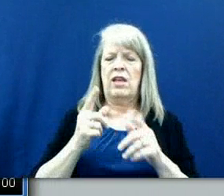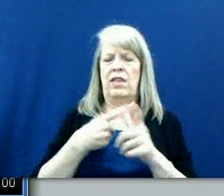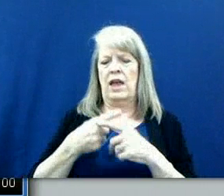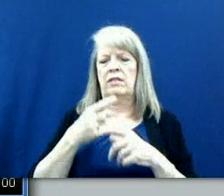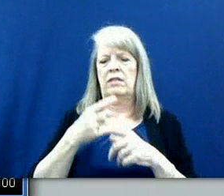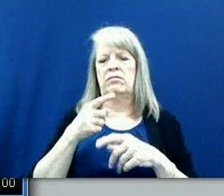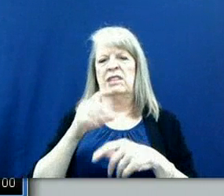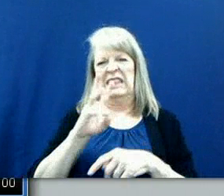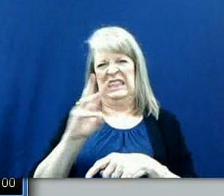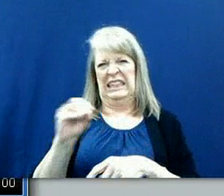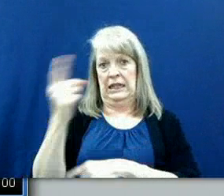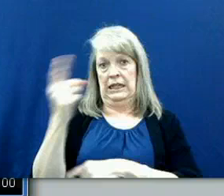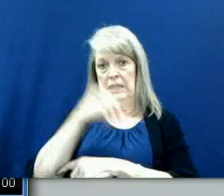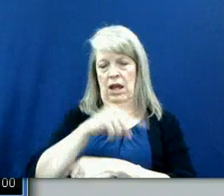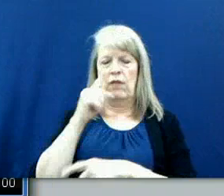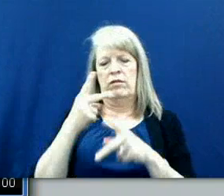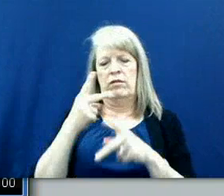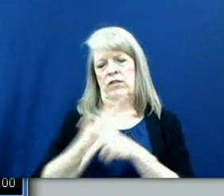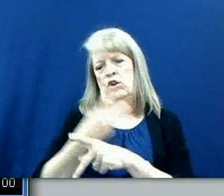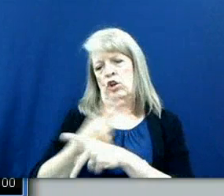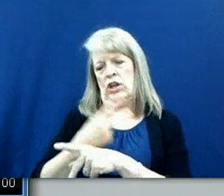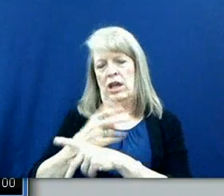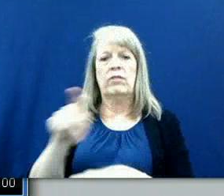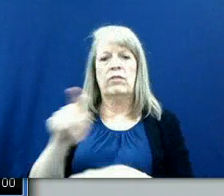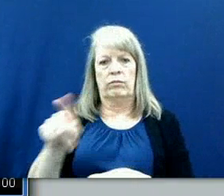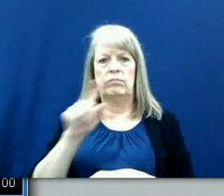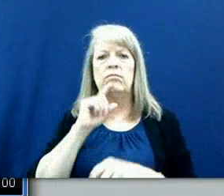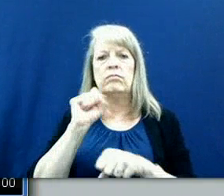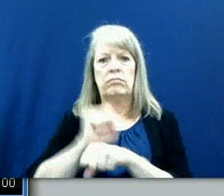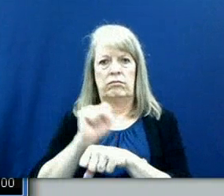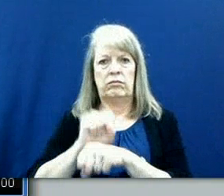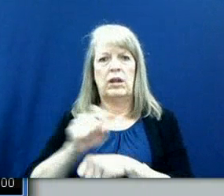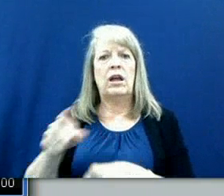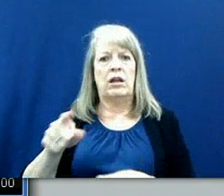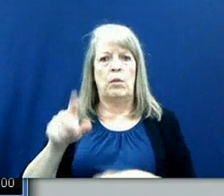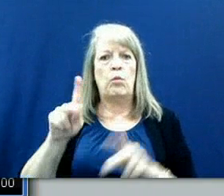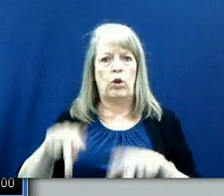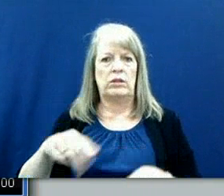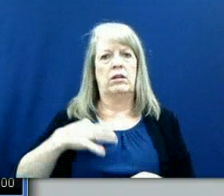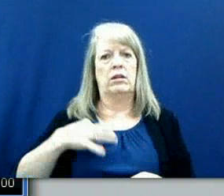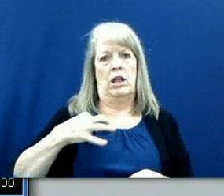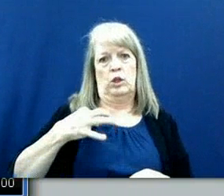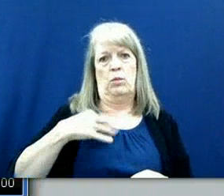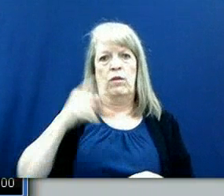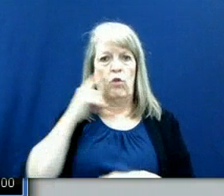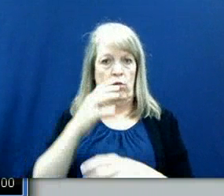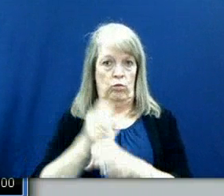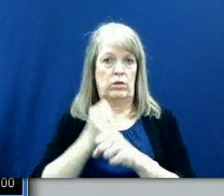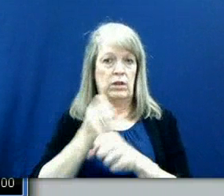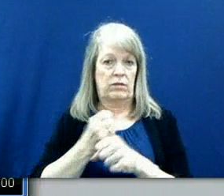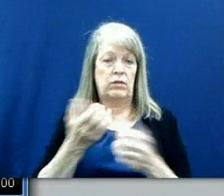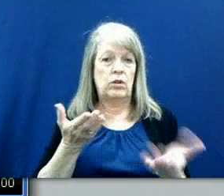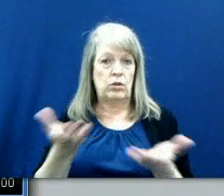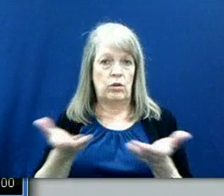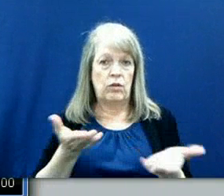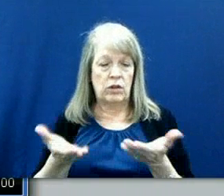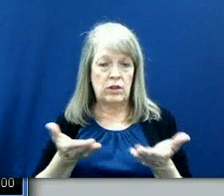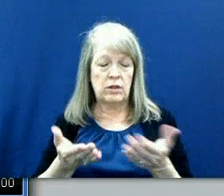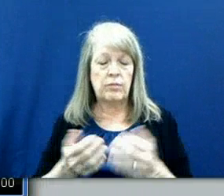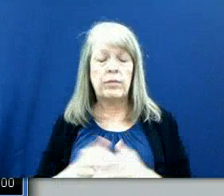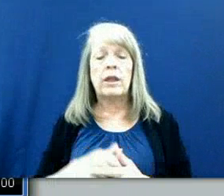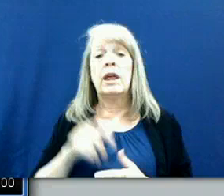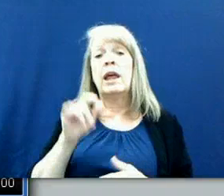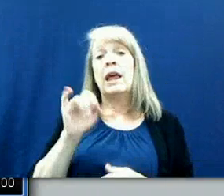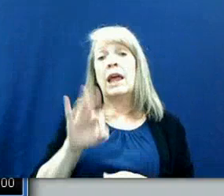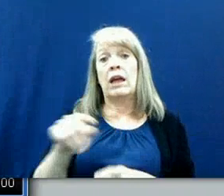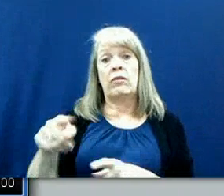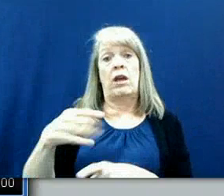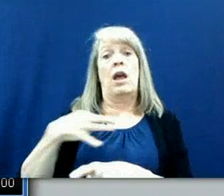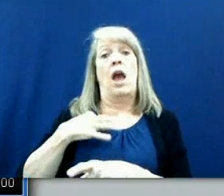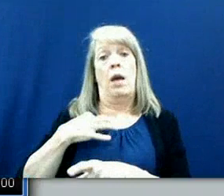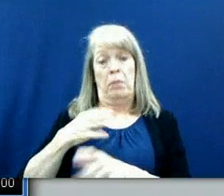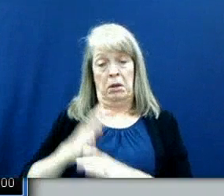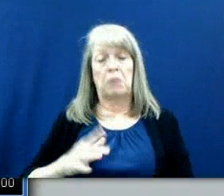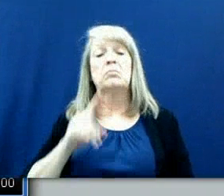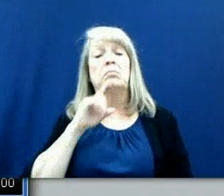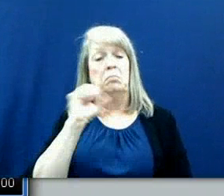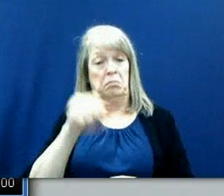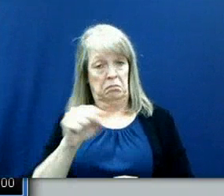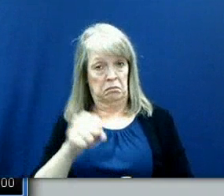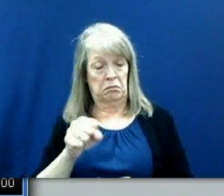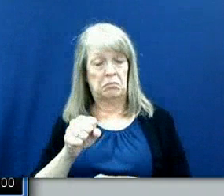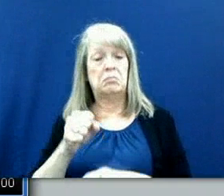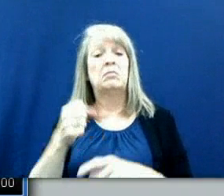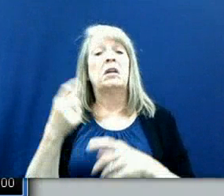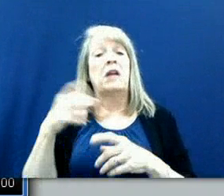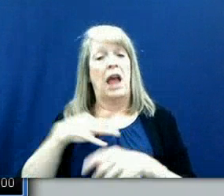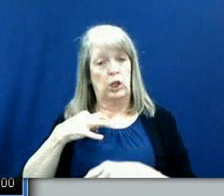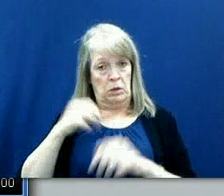applicant is eligible for services. If the applicant is eligible, she or he